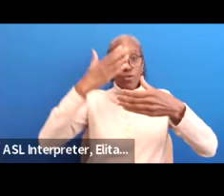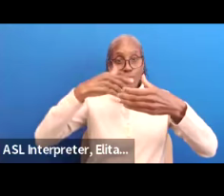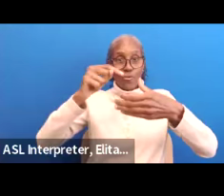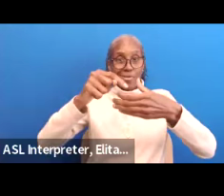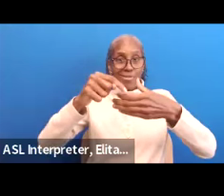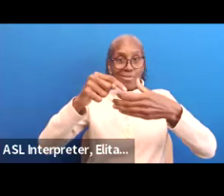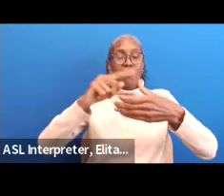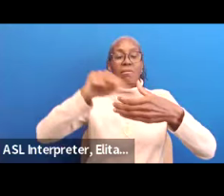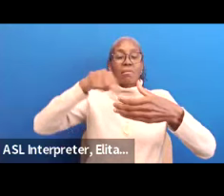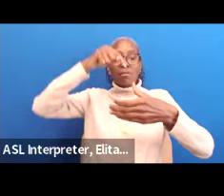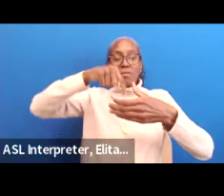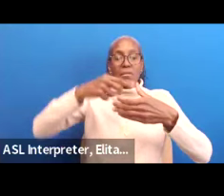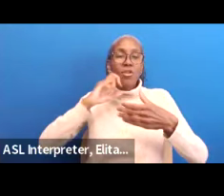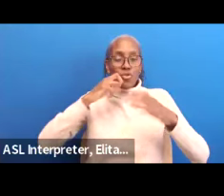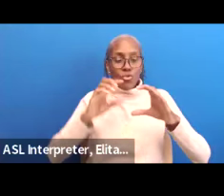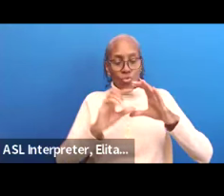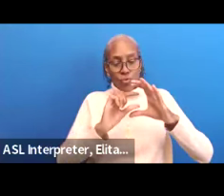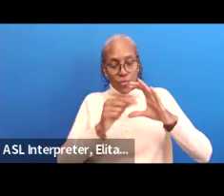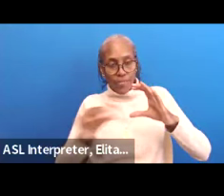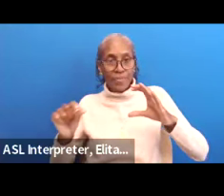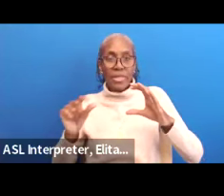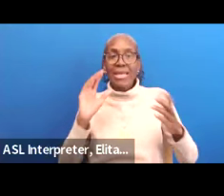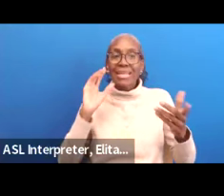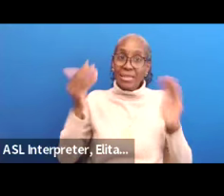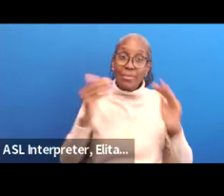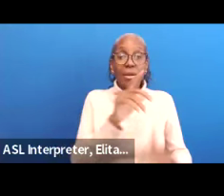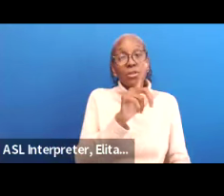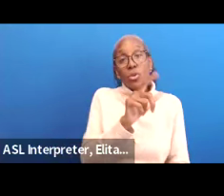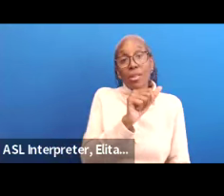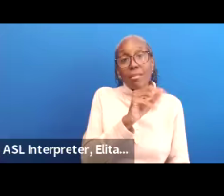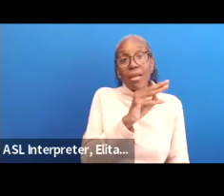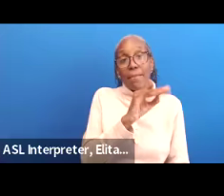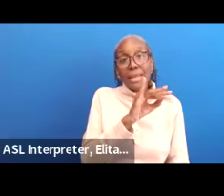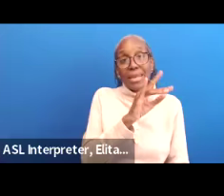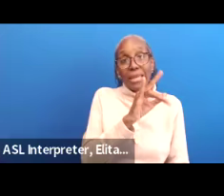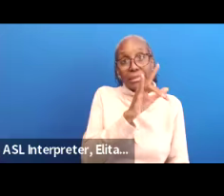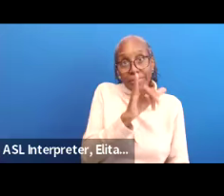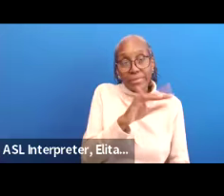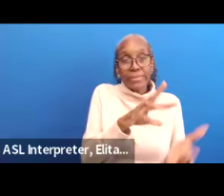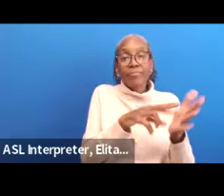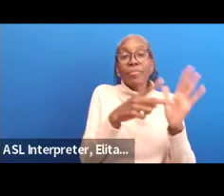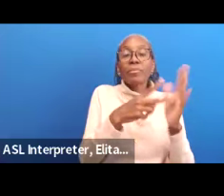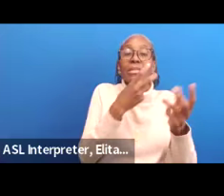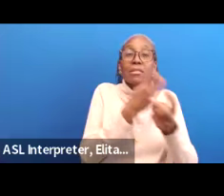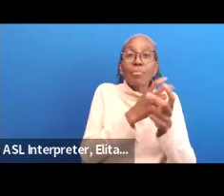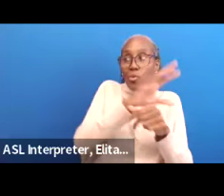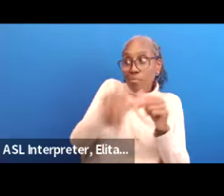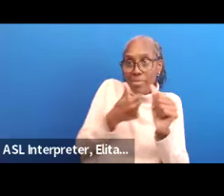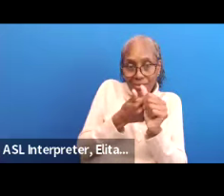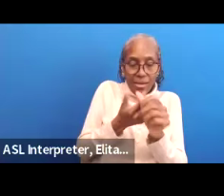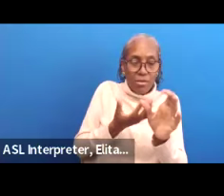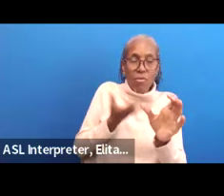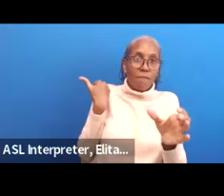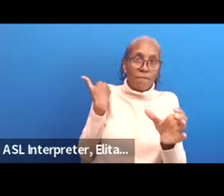of the spine, unlike a laminectomy, which is removing the bone in the back of the